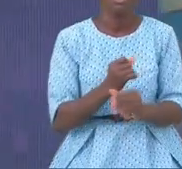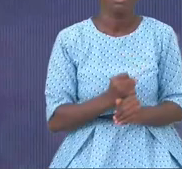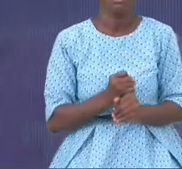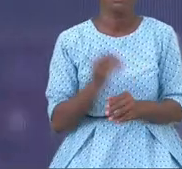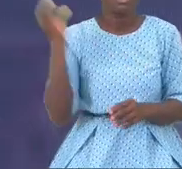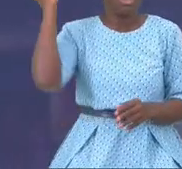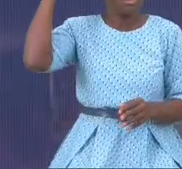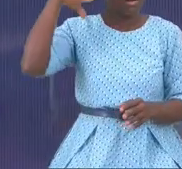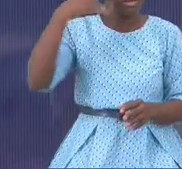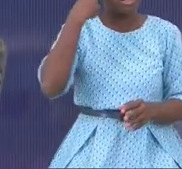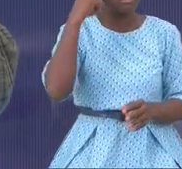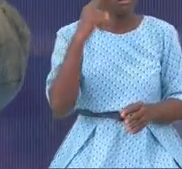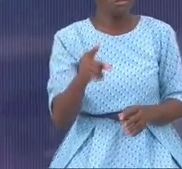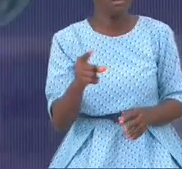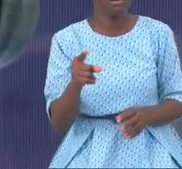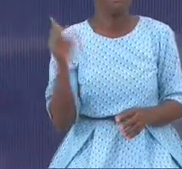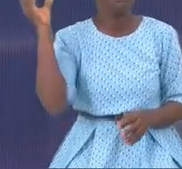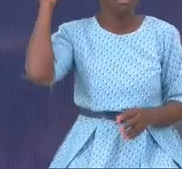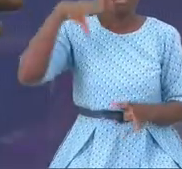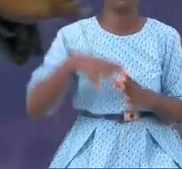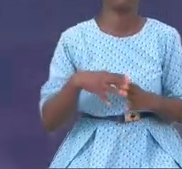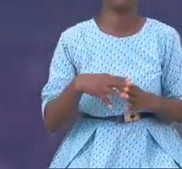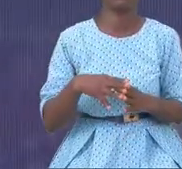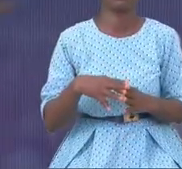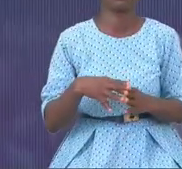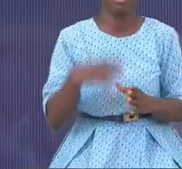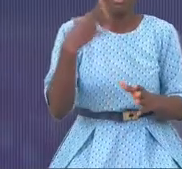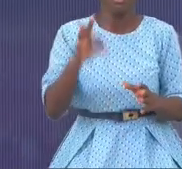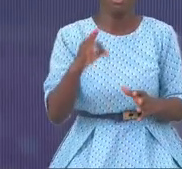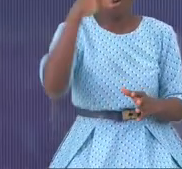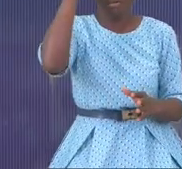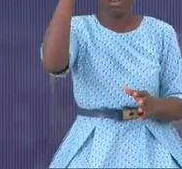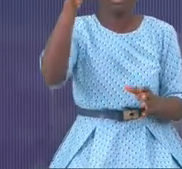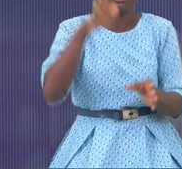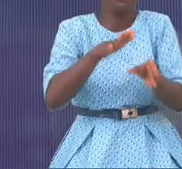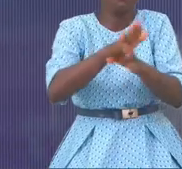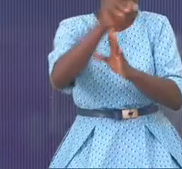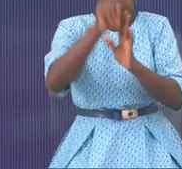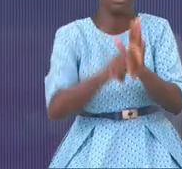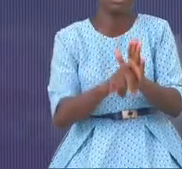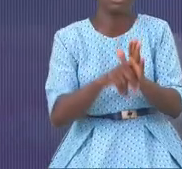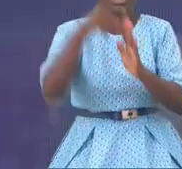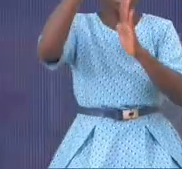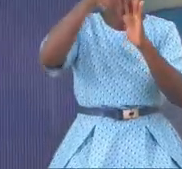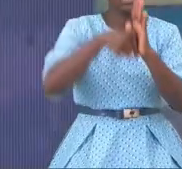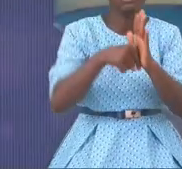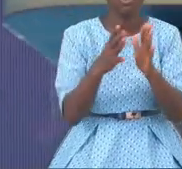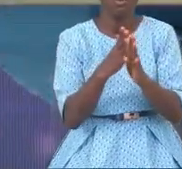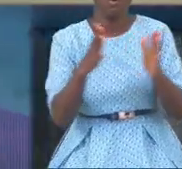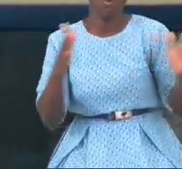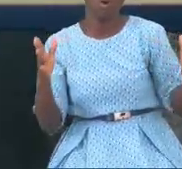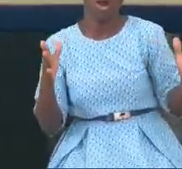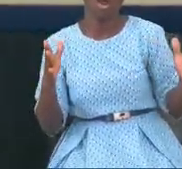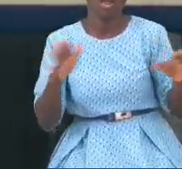wide, broad. It says of the fullness of grace. Think about